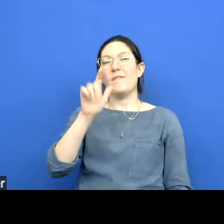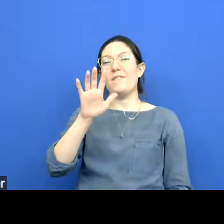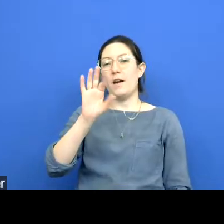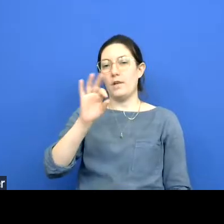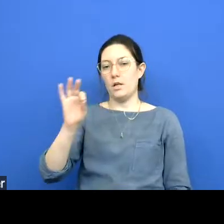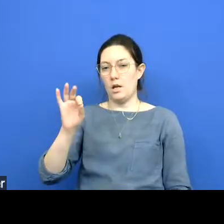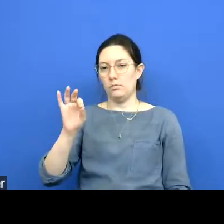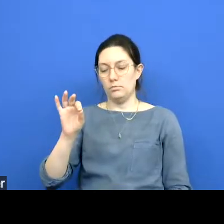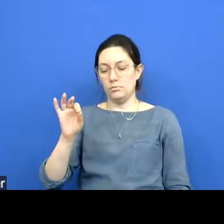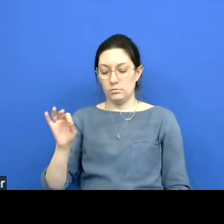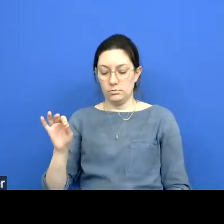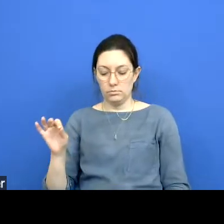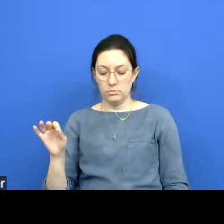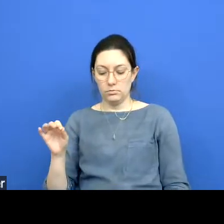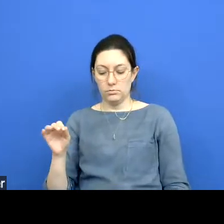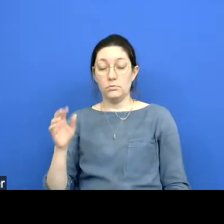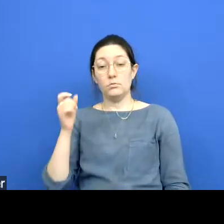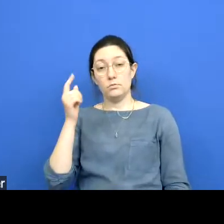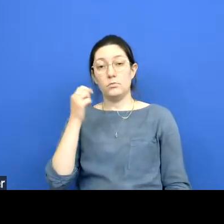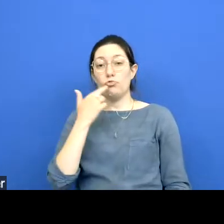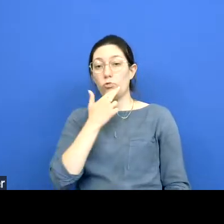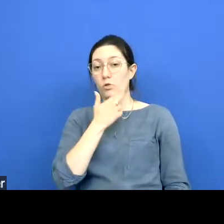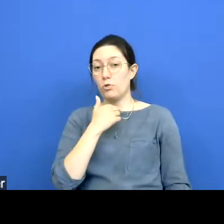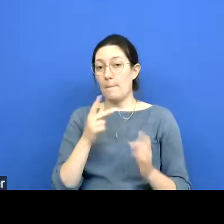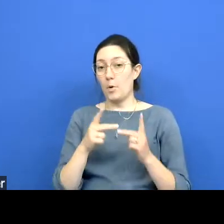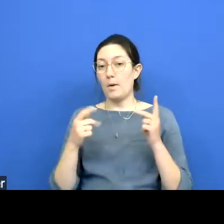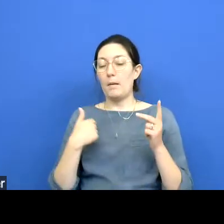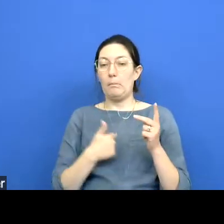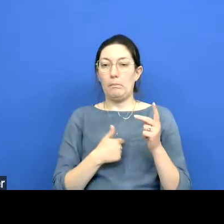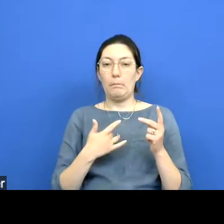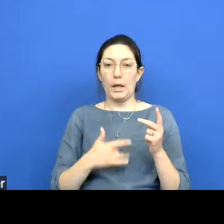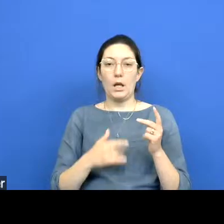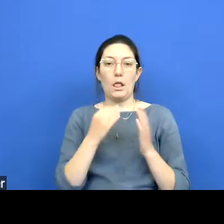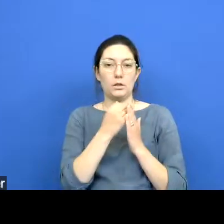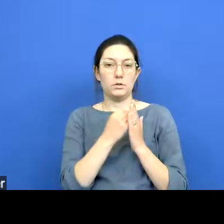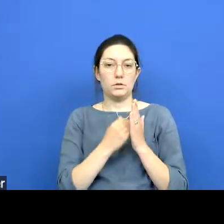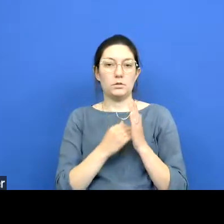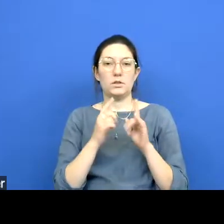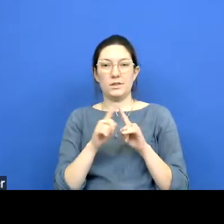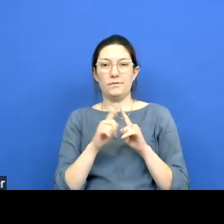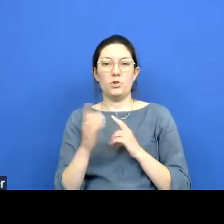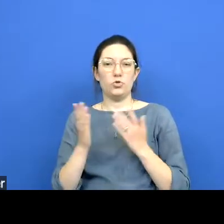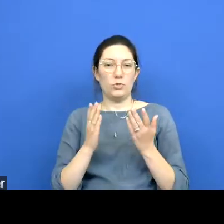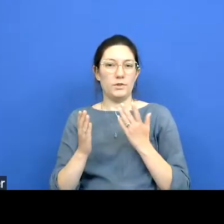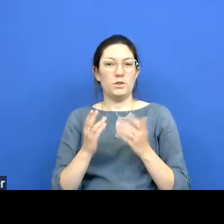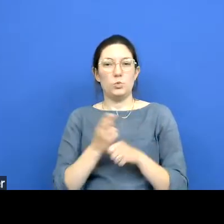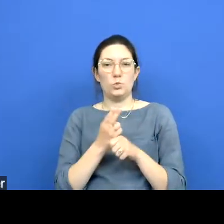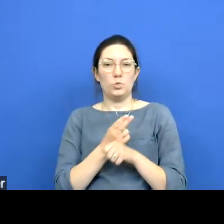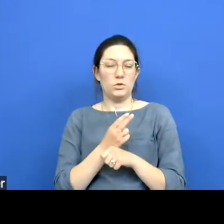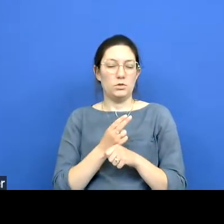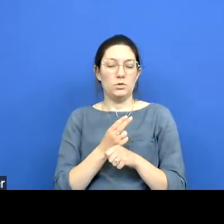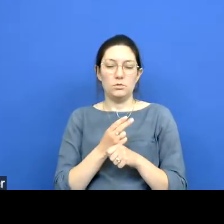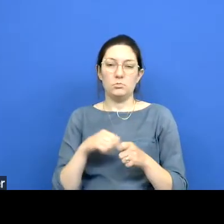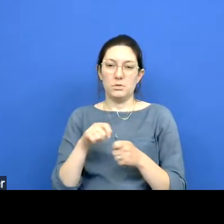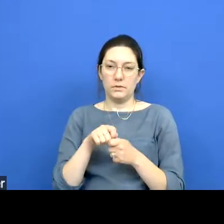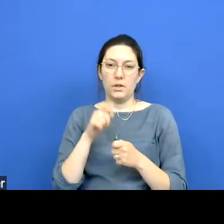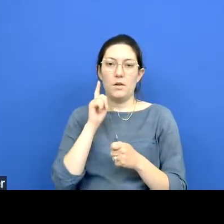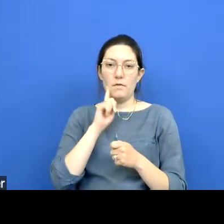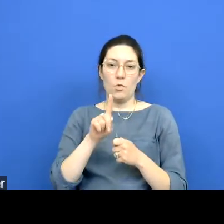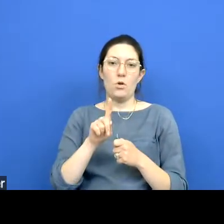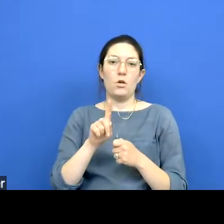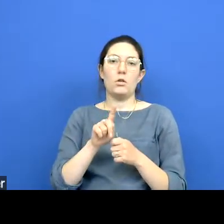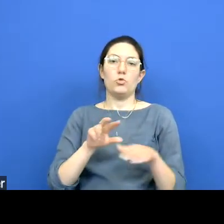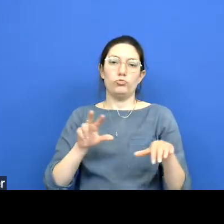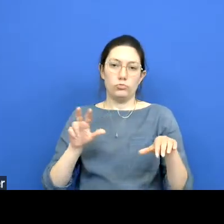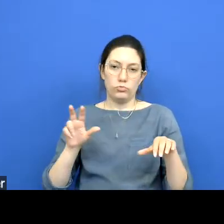from the restaurant permit, we typically list the types of uses. It's specifically for takeout meal service and drive-through meal service. There's no sit down,